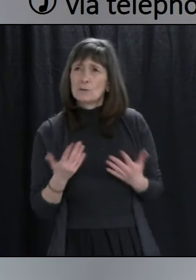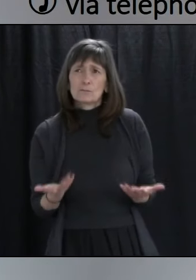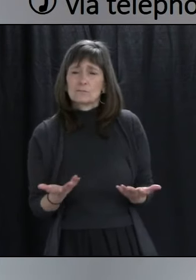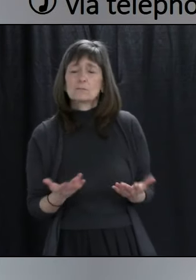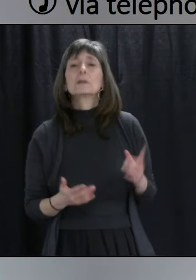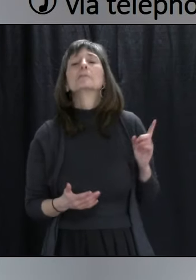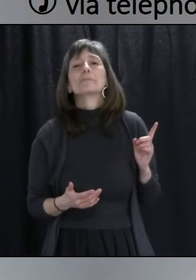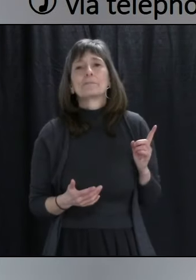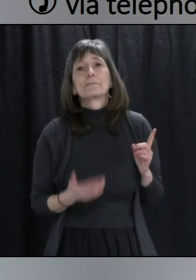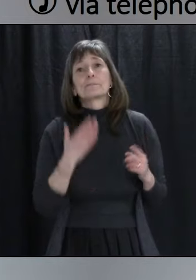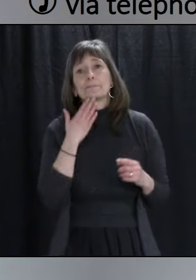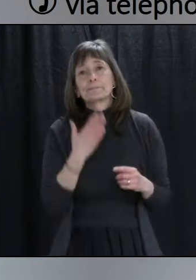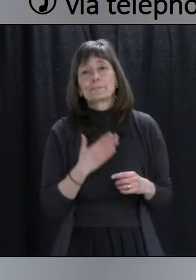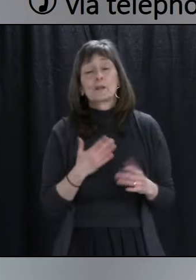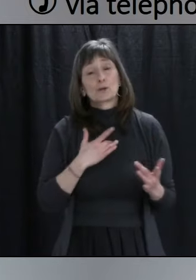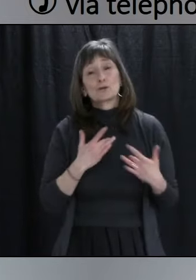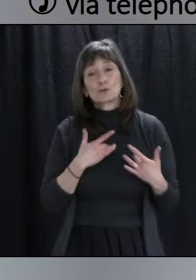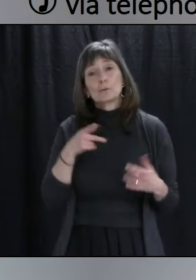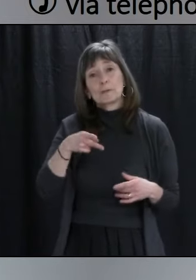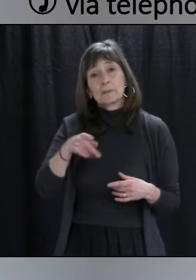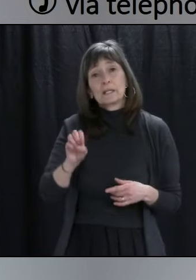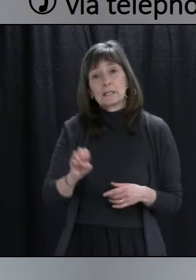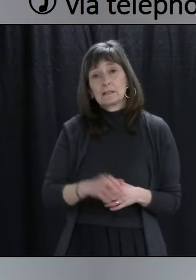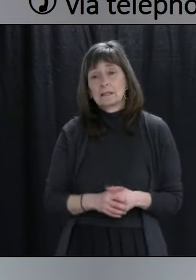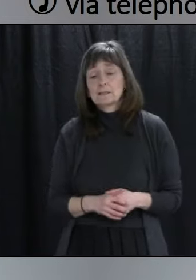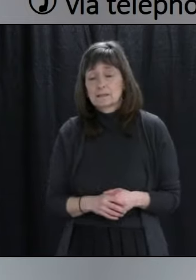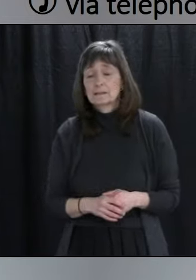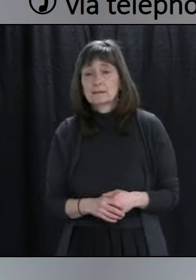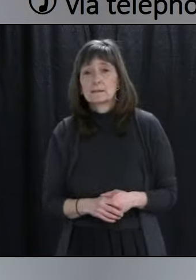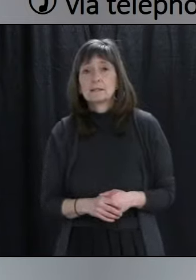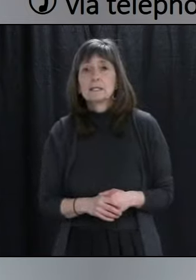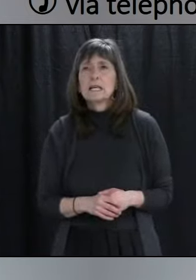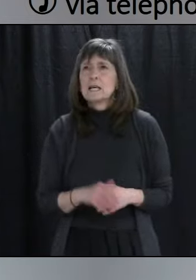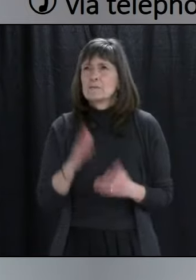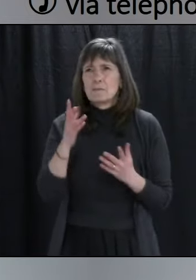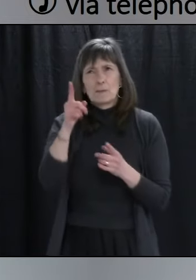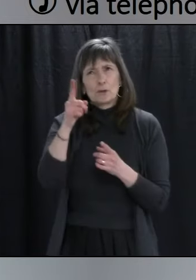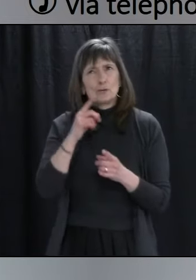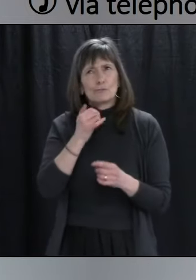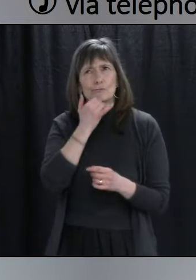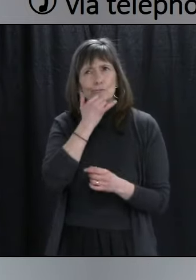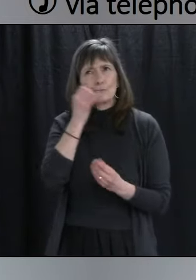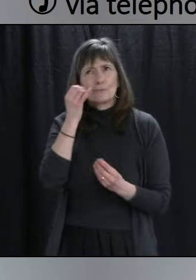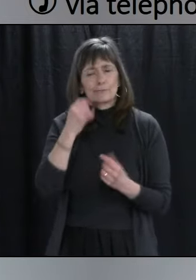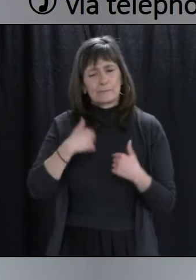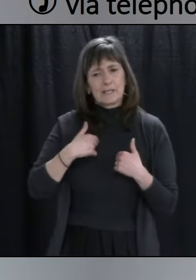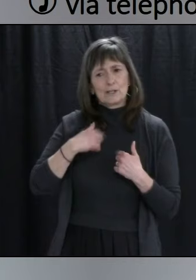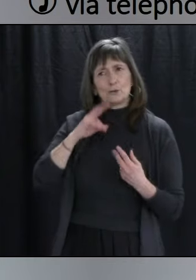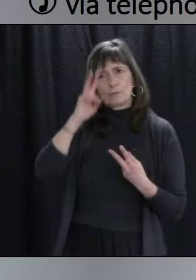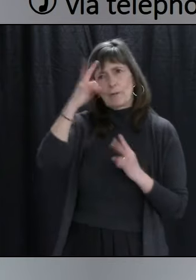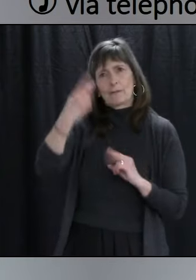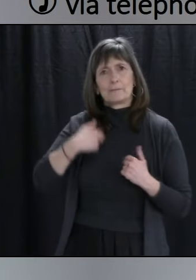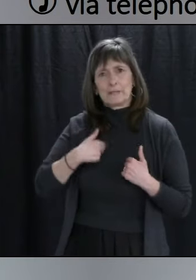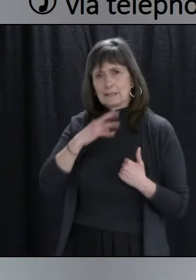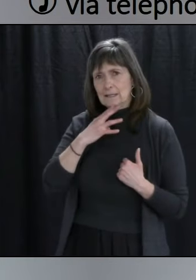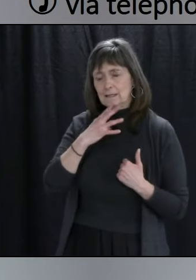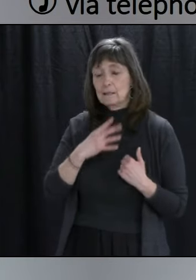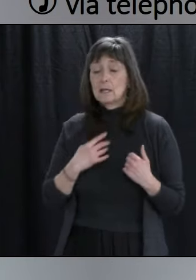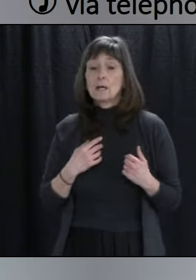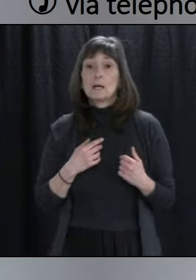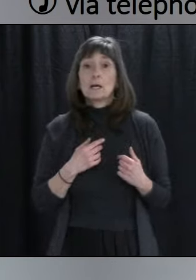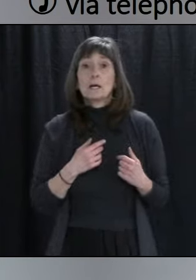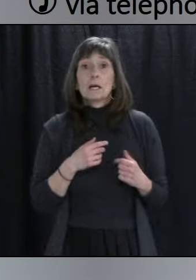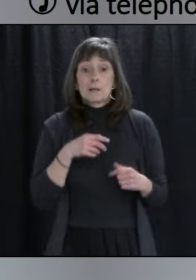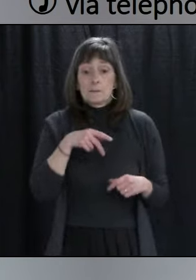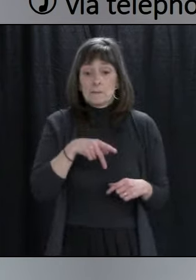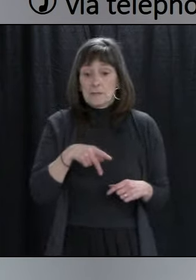is a source of concern. Just to correct what may have been a misinterpretation of what I said, we will supply masks